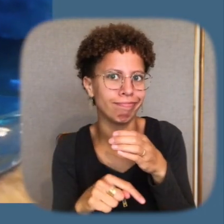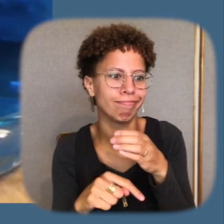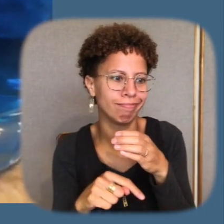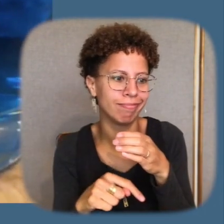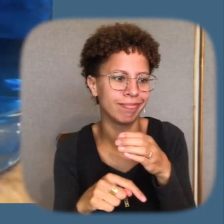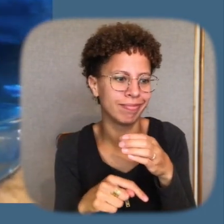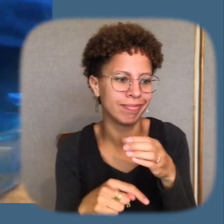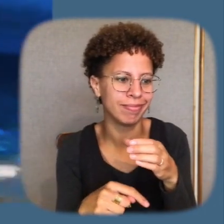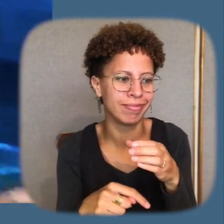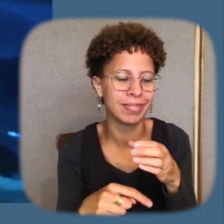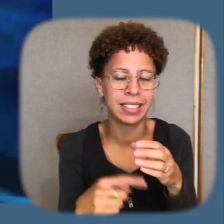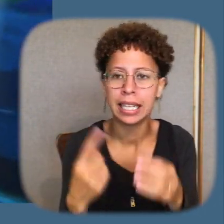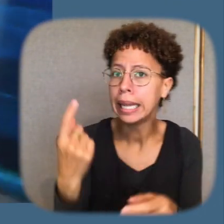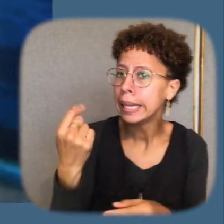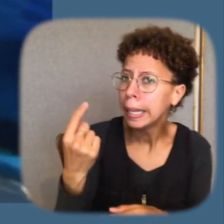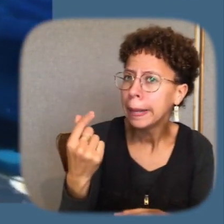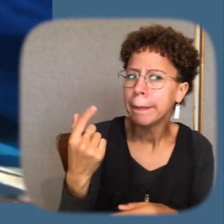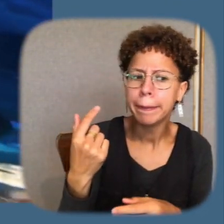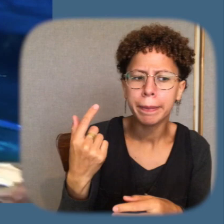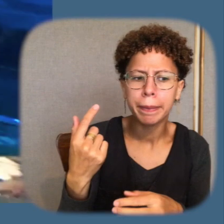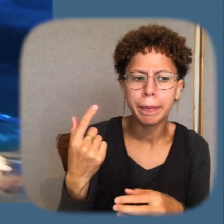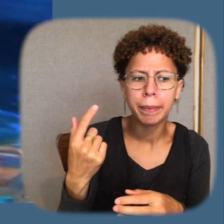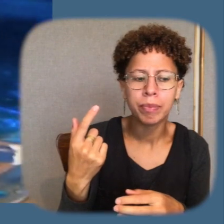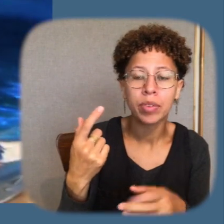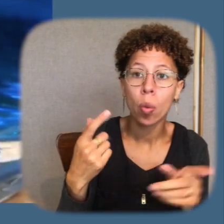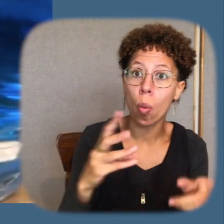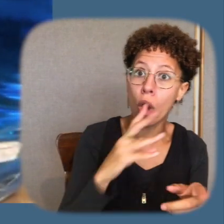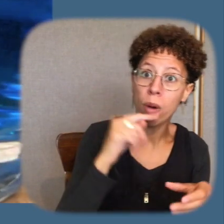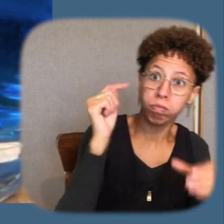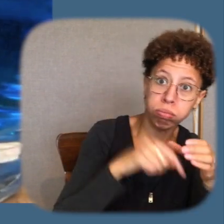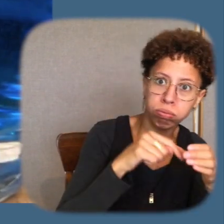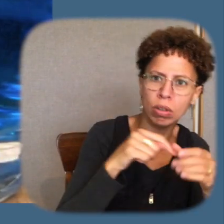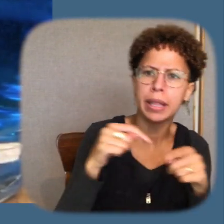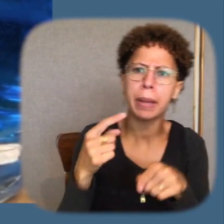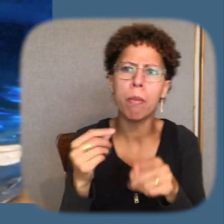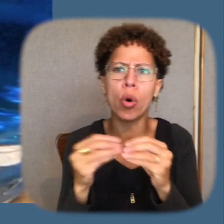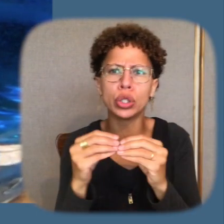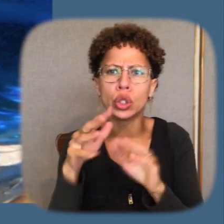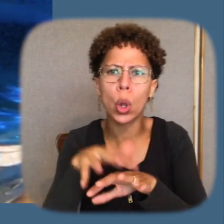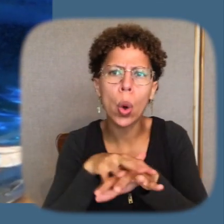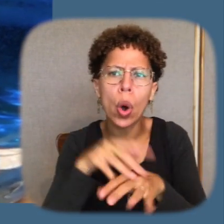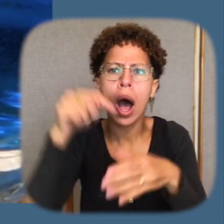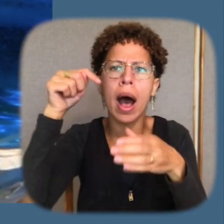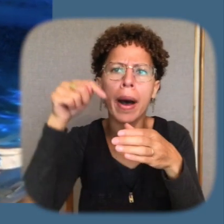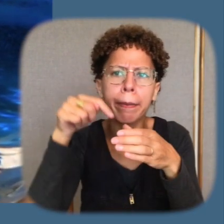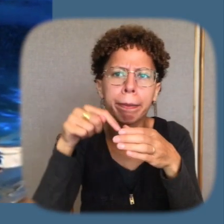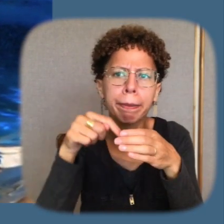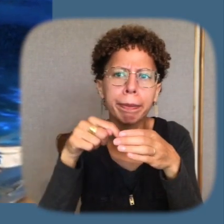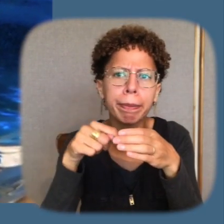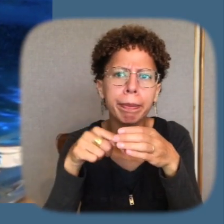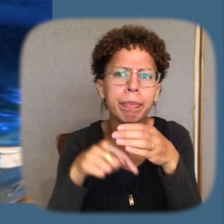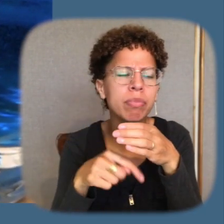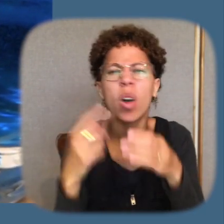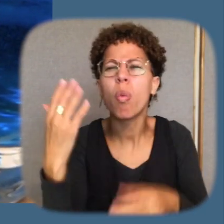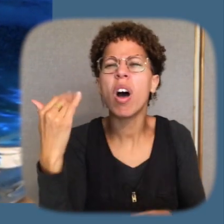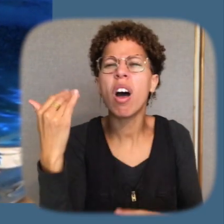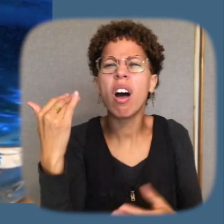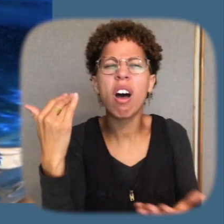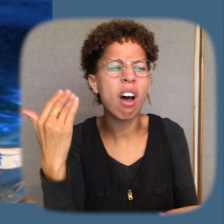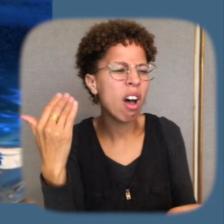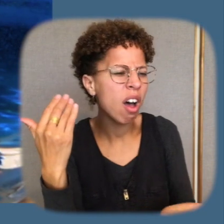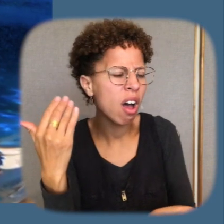down. It's going to take some water, but slower. It did go slower. Why do you think it would go